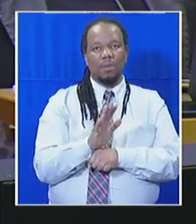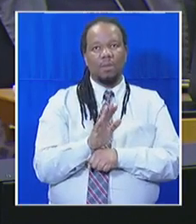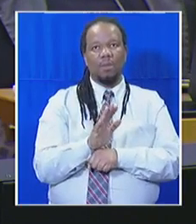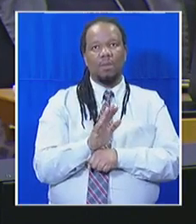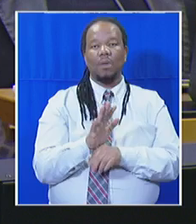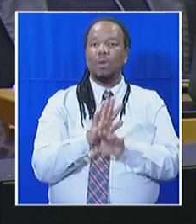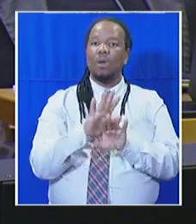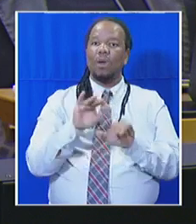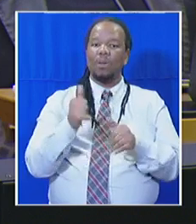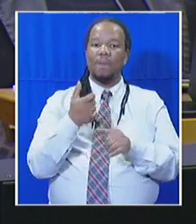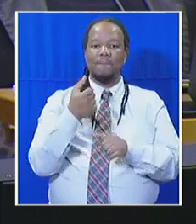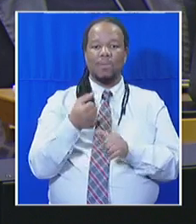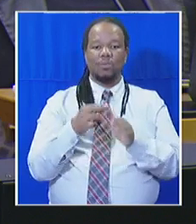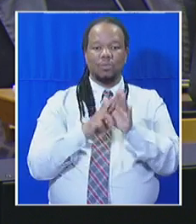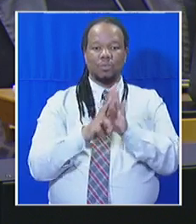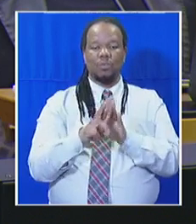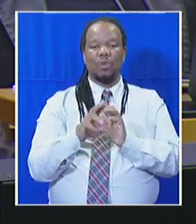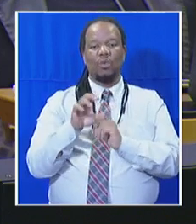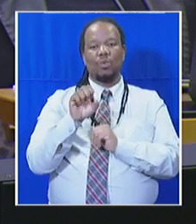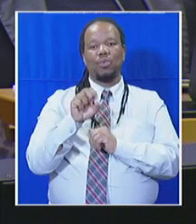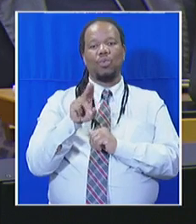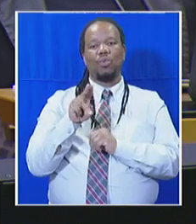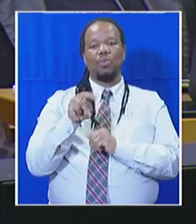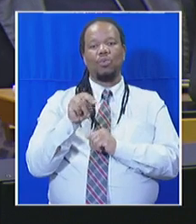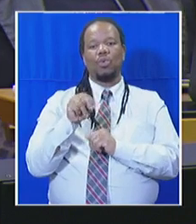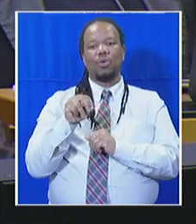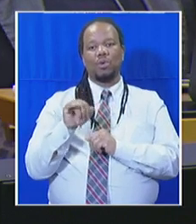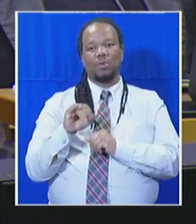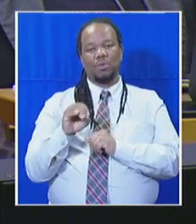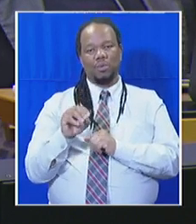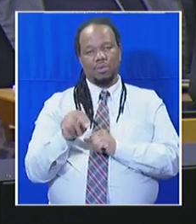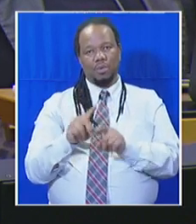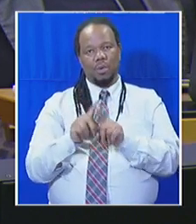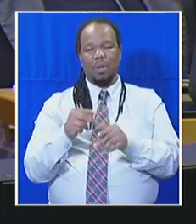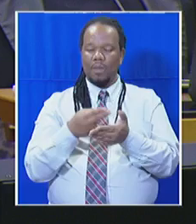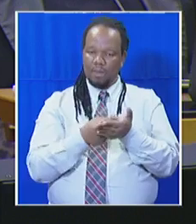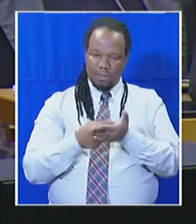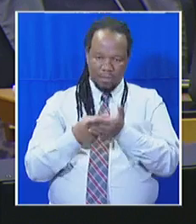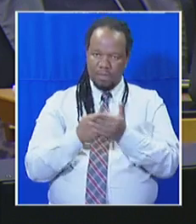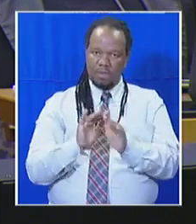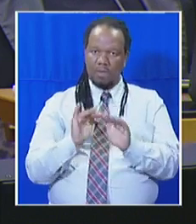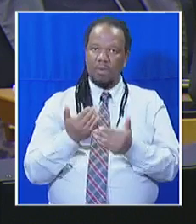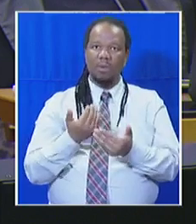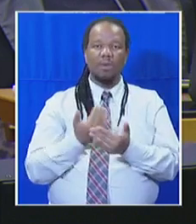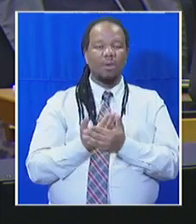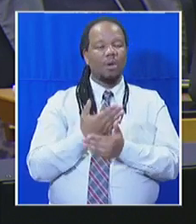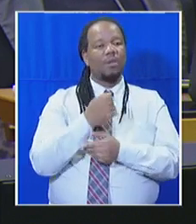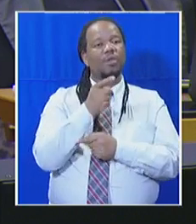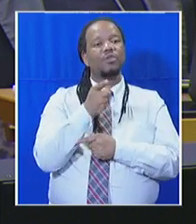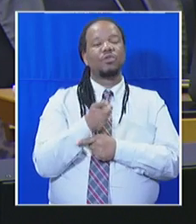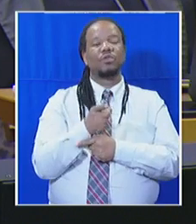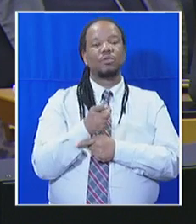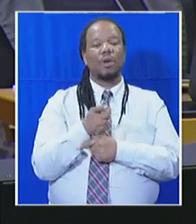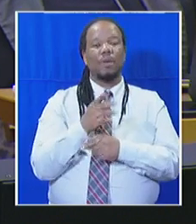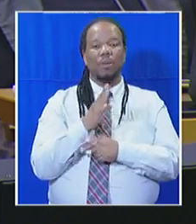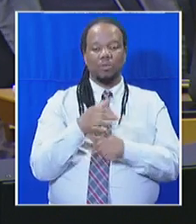shop stewards in education to facilitate negotiations, dispute resolutions, and prevention, while the rest of the teachers ensure that